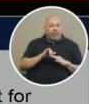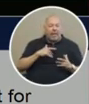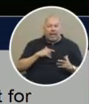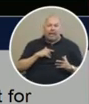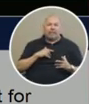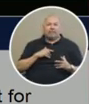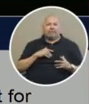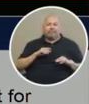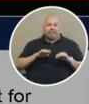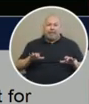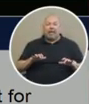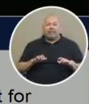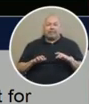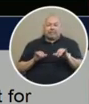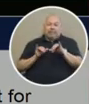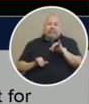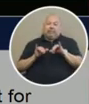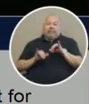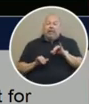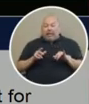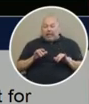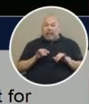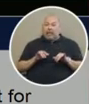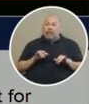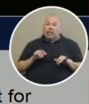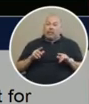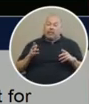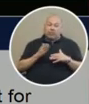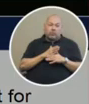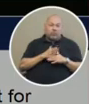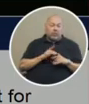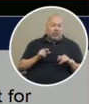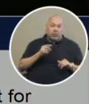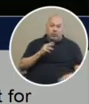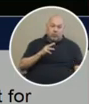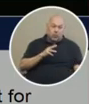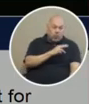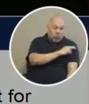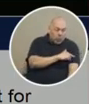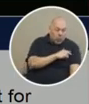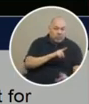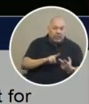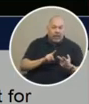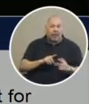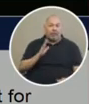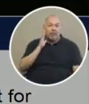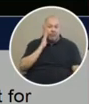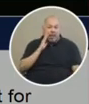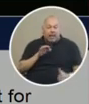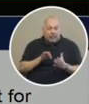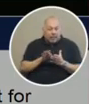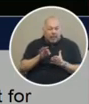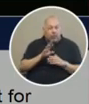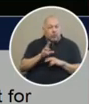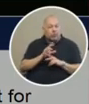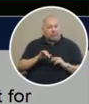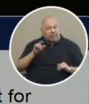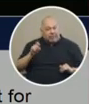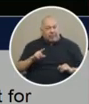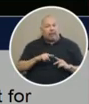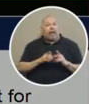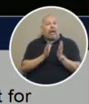mass quarantine. So we're actually partnering up with all the area hotels, and we're getting their bed count rooms so we can use those if